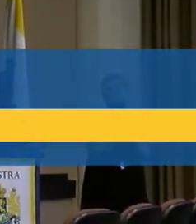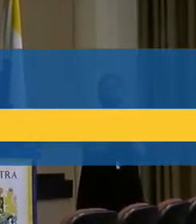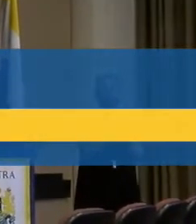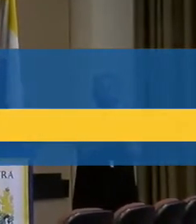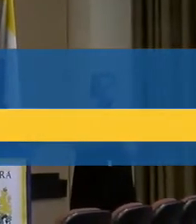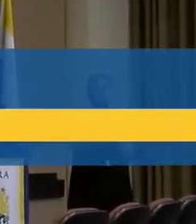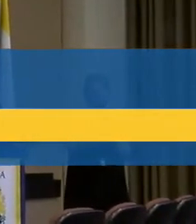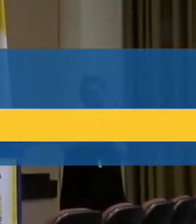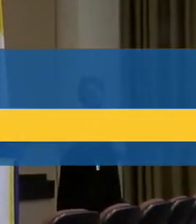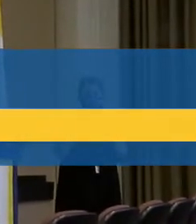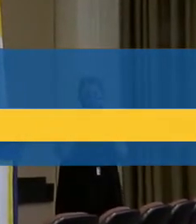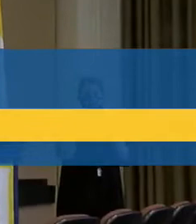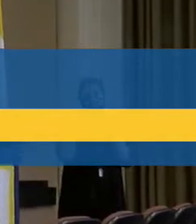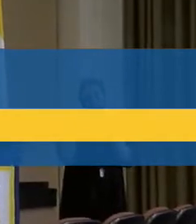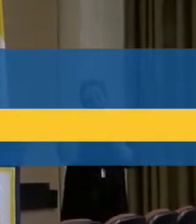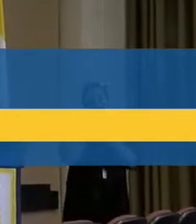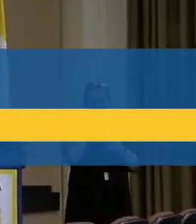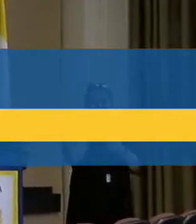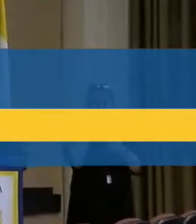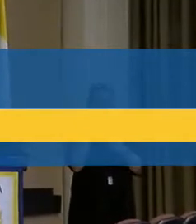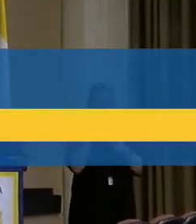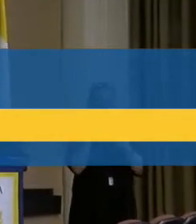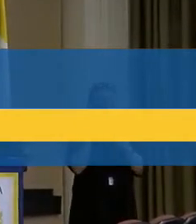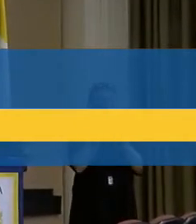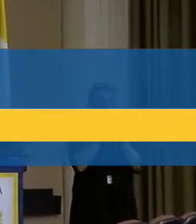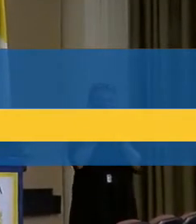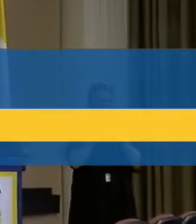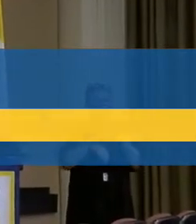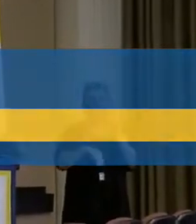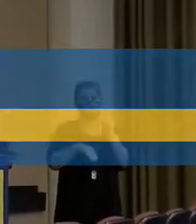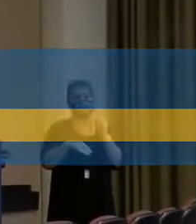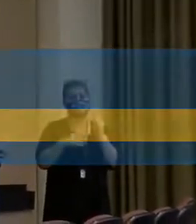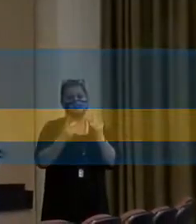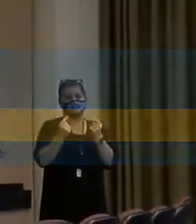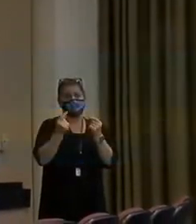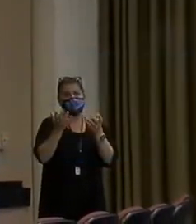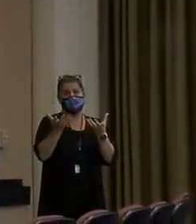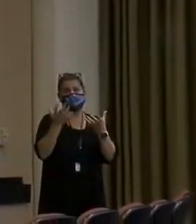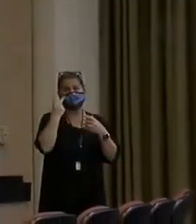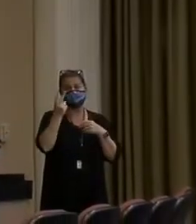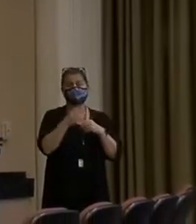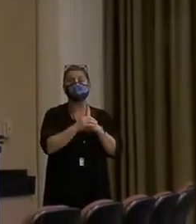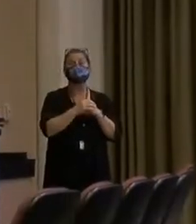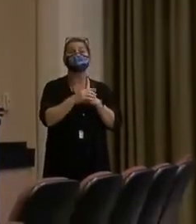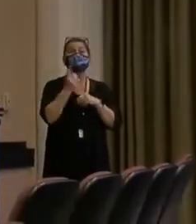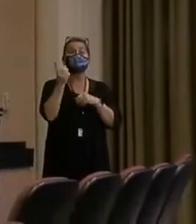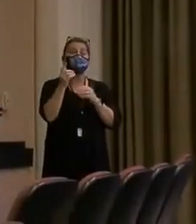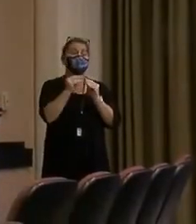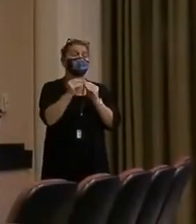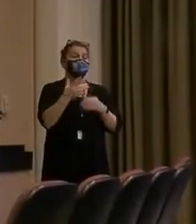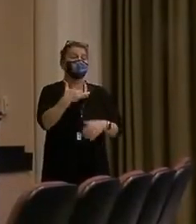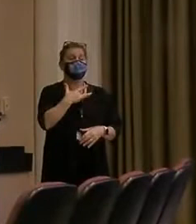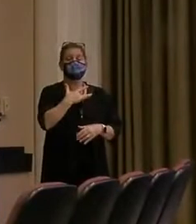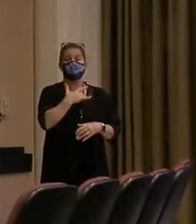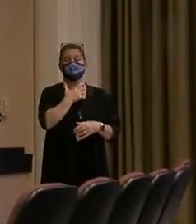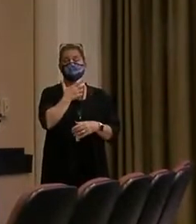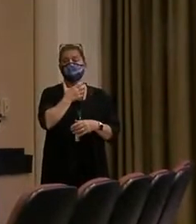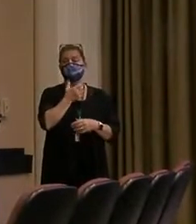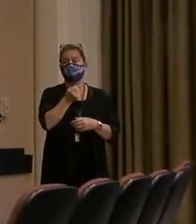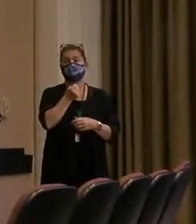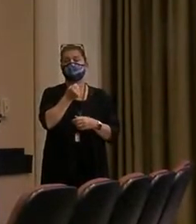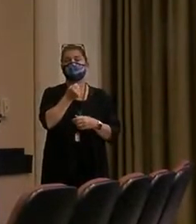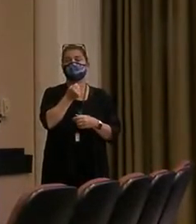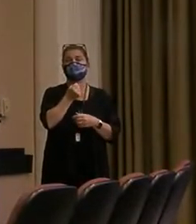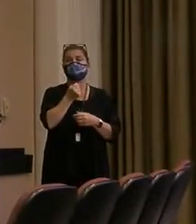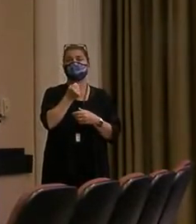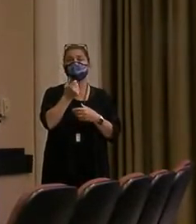emergency rooms and saw probably more than many ever should. This was one of the most moving experiences that I've ever had, to be